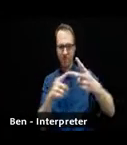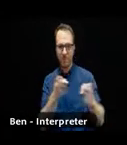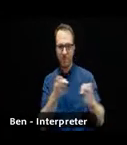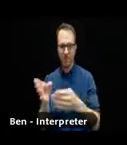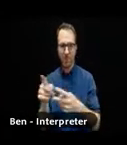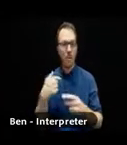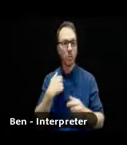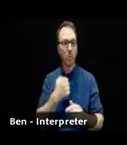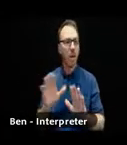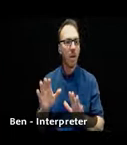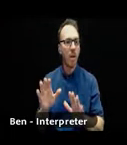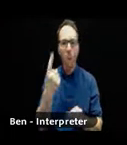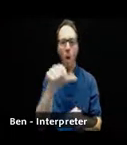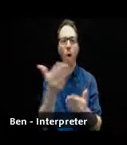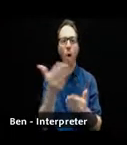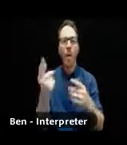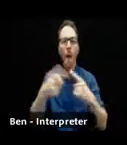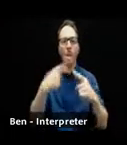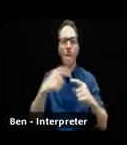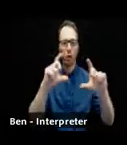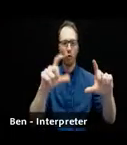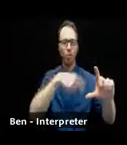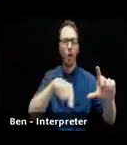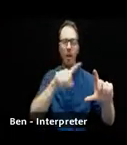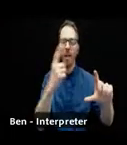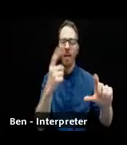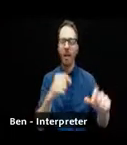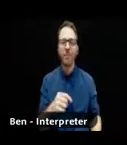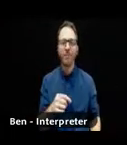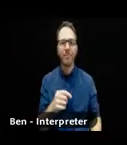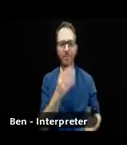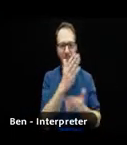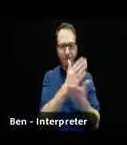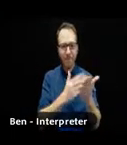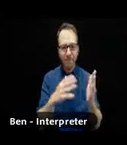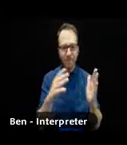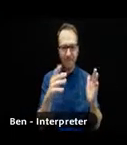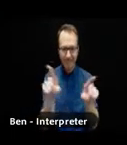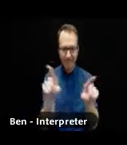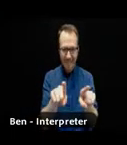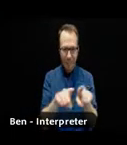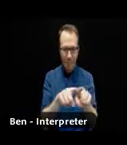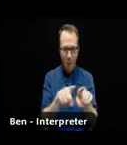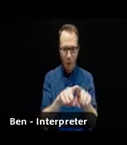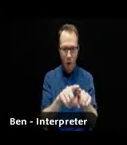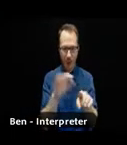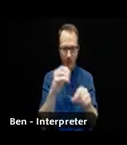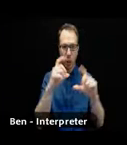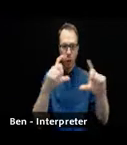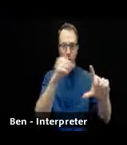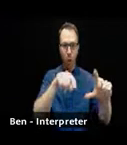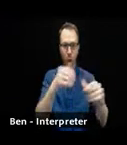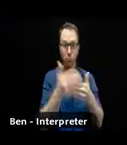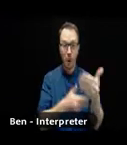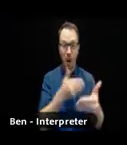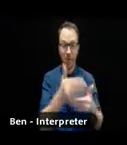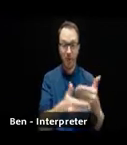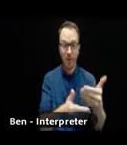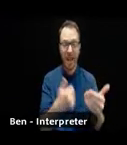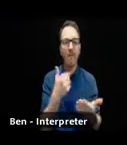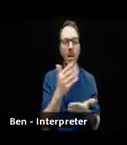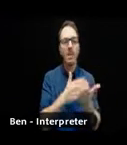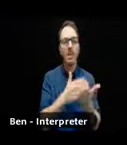sorry. One other thing about circle. So some of the similarities that exist in circle processes is often that there's some way